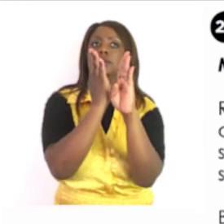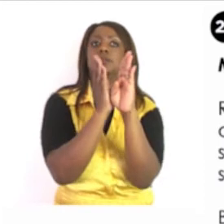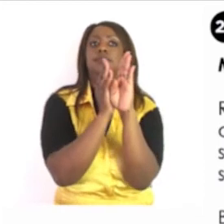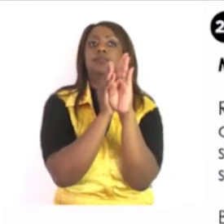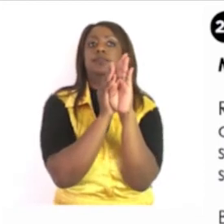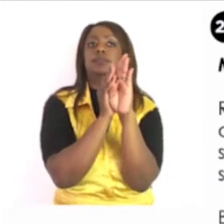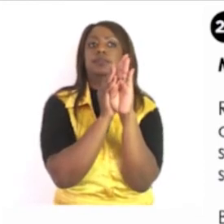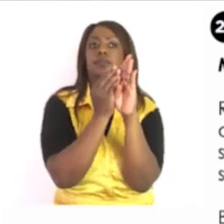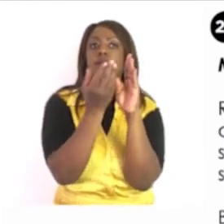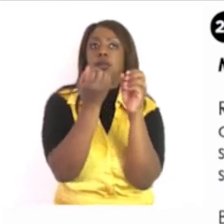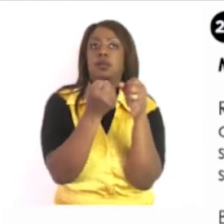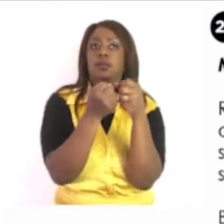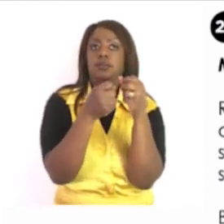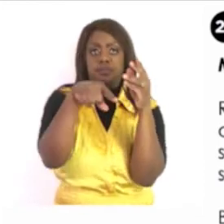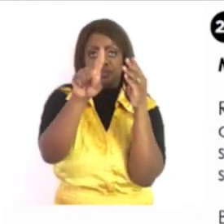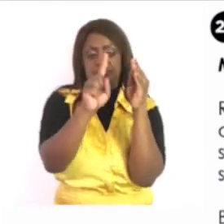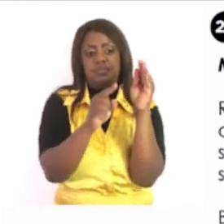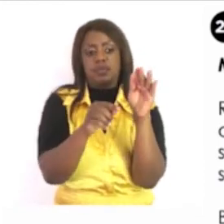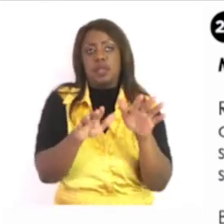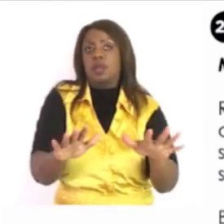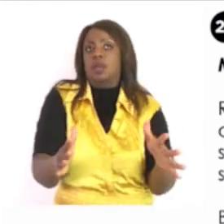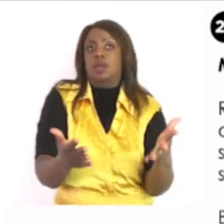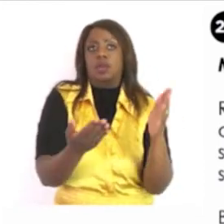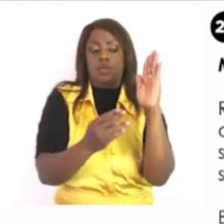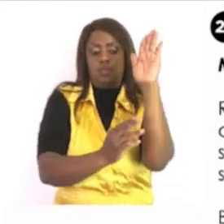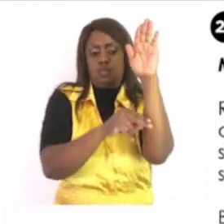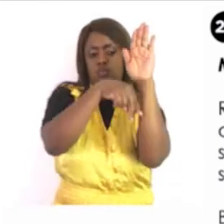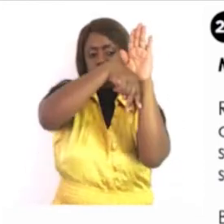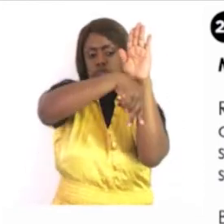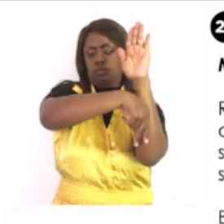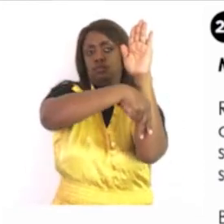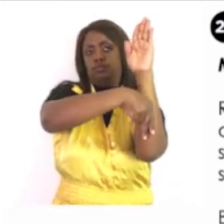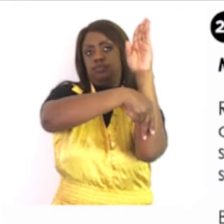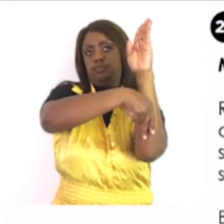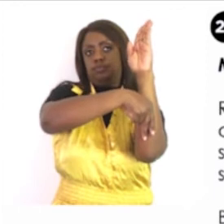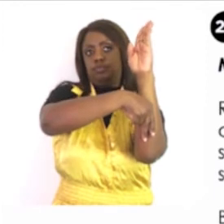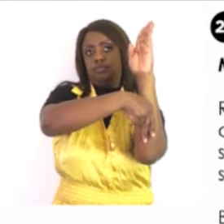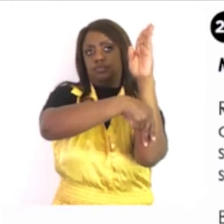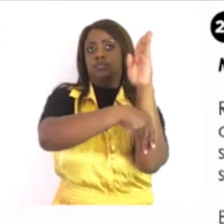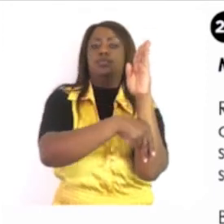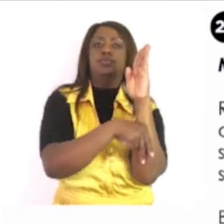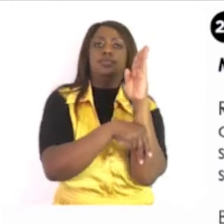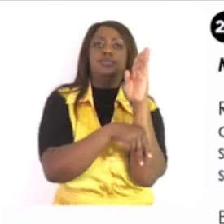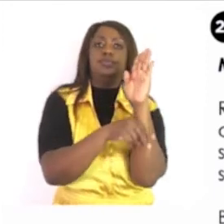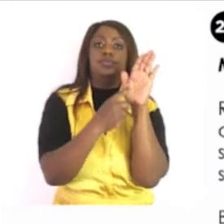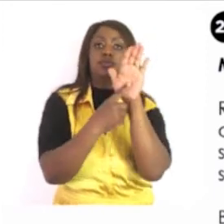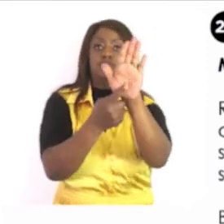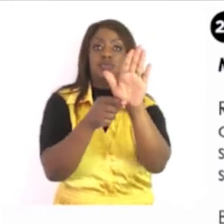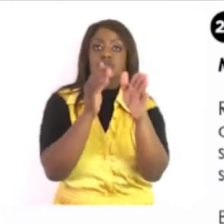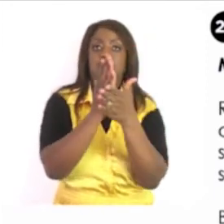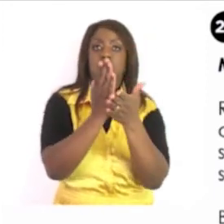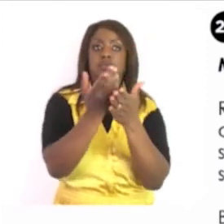is the correct way a learner must stand when measuring the height. There is a picture or the